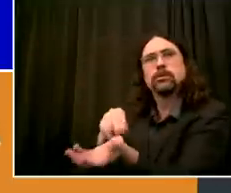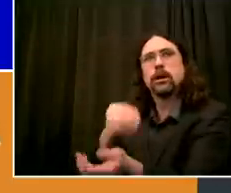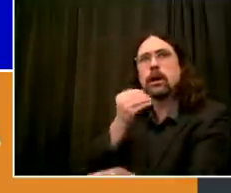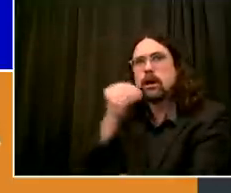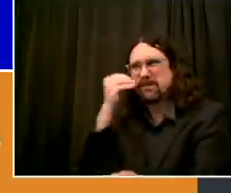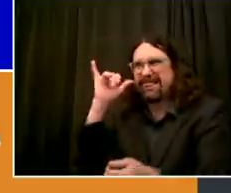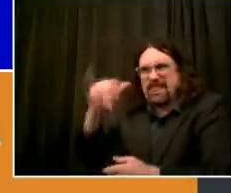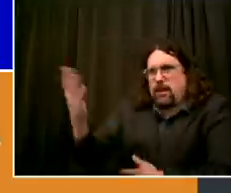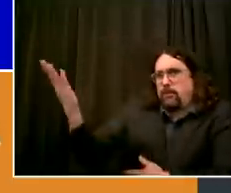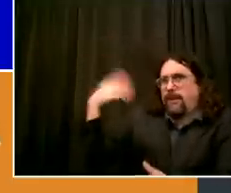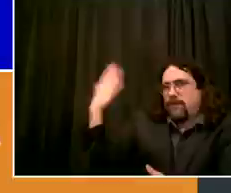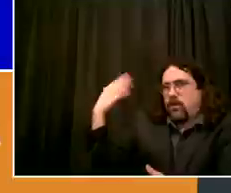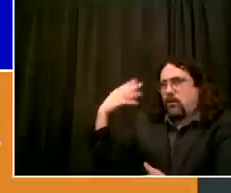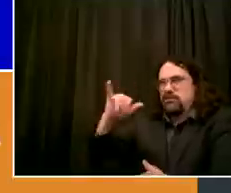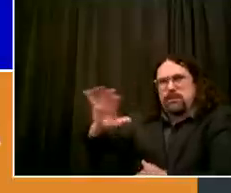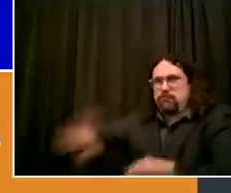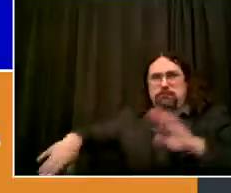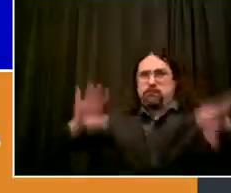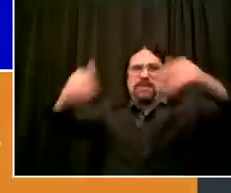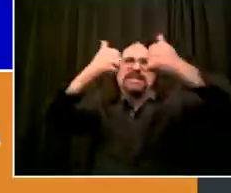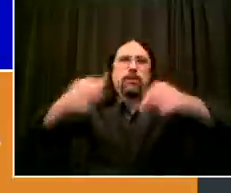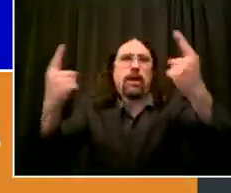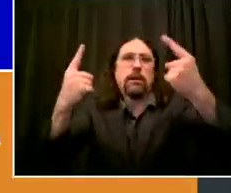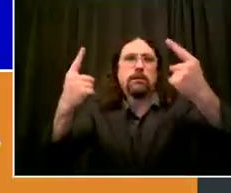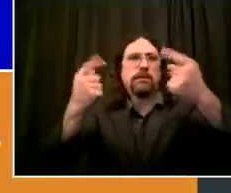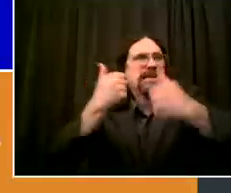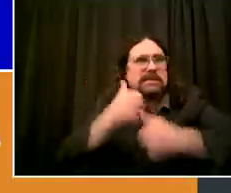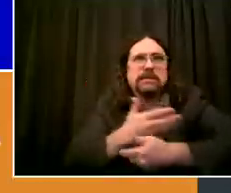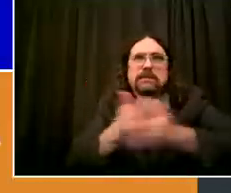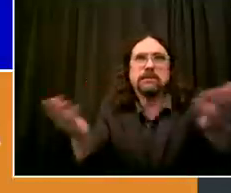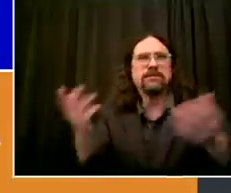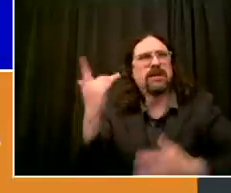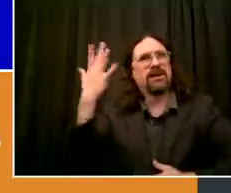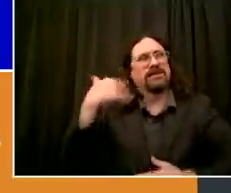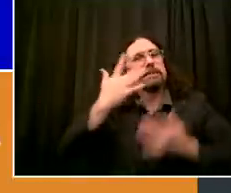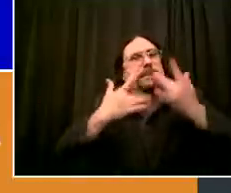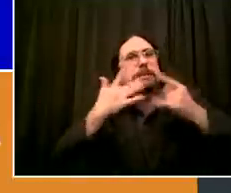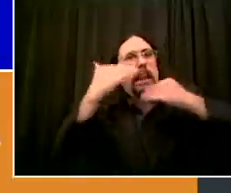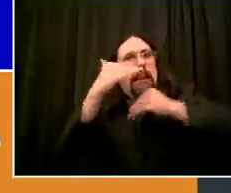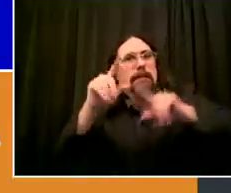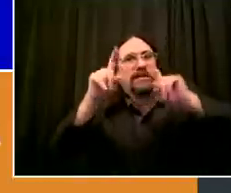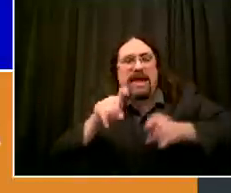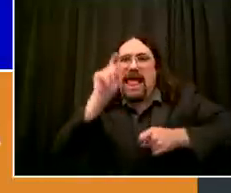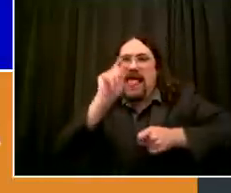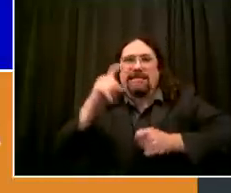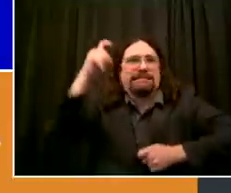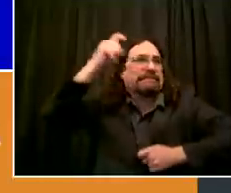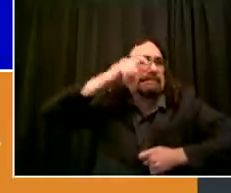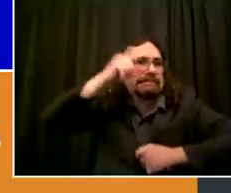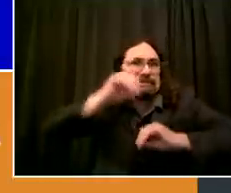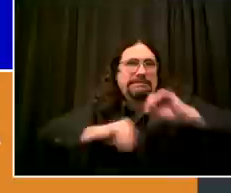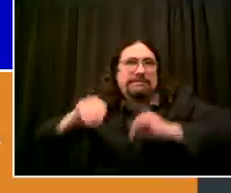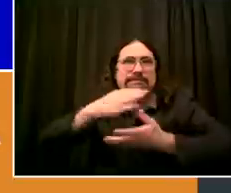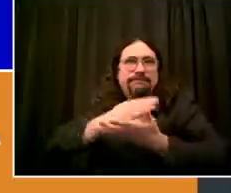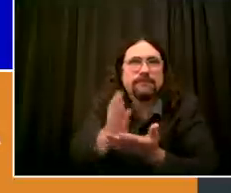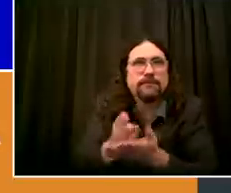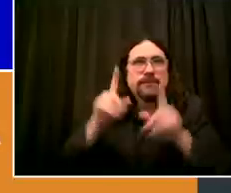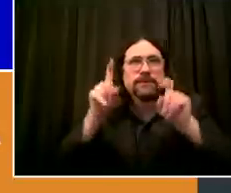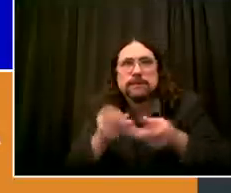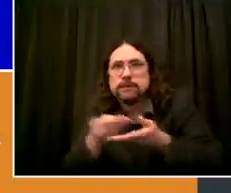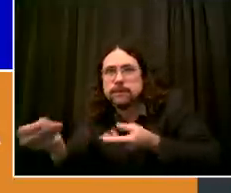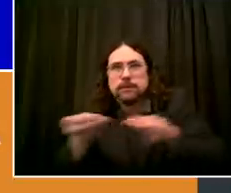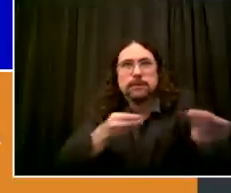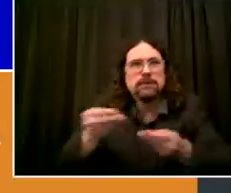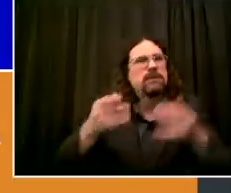first while we had a very limited supply of testing. Now we have a lot more. All New Yorkers are now welcome to come forward, get tested for